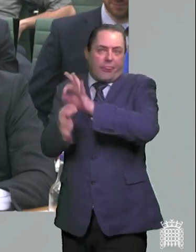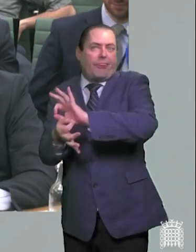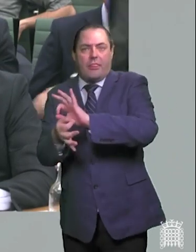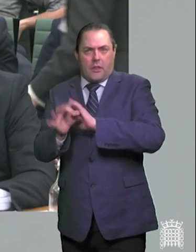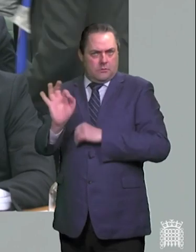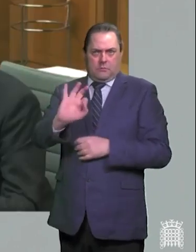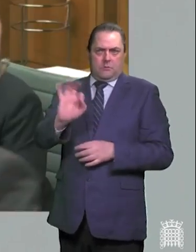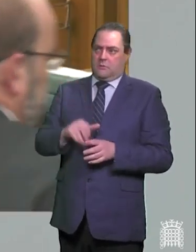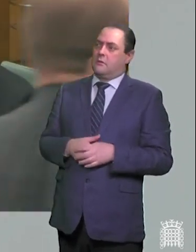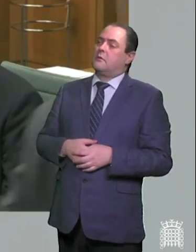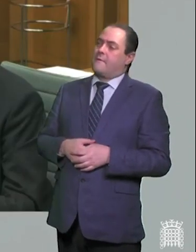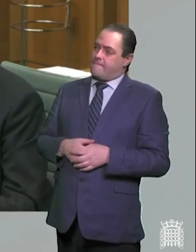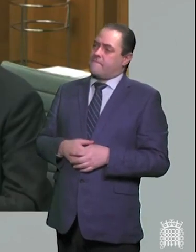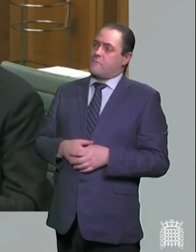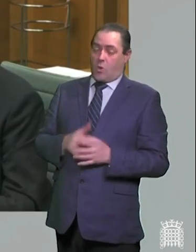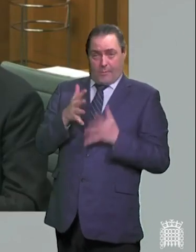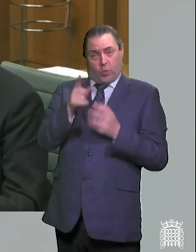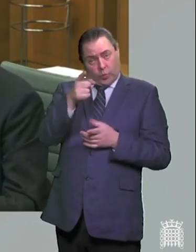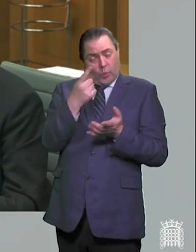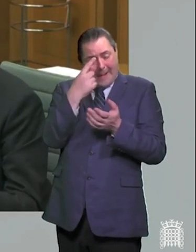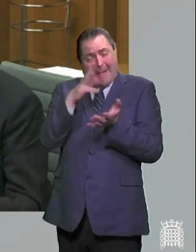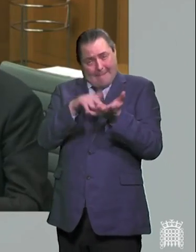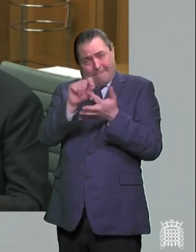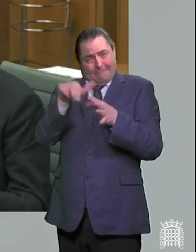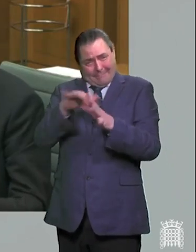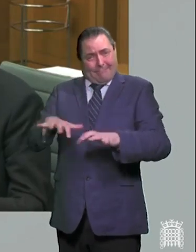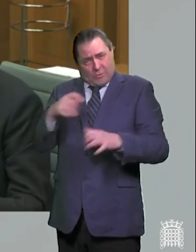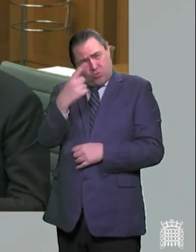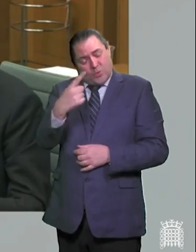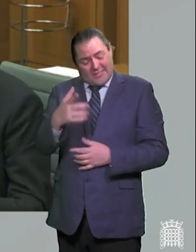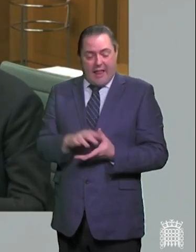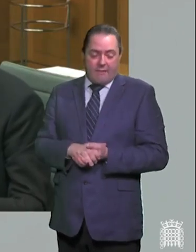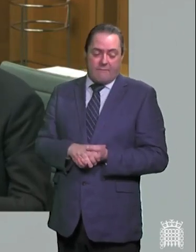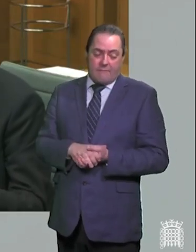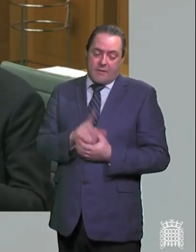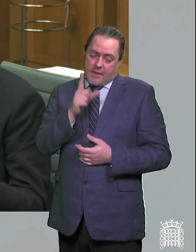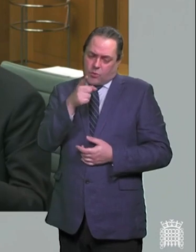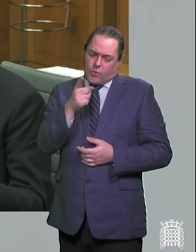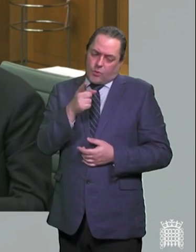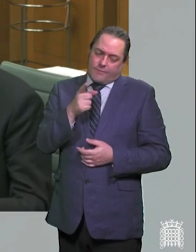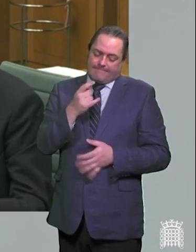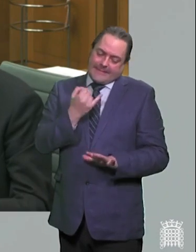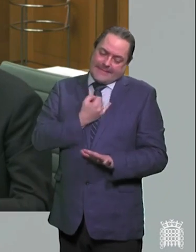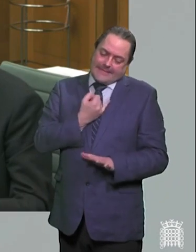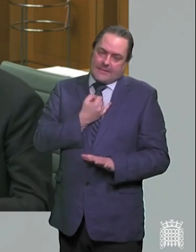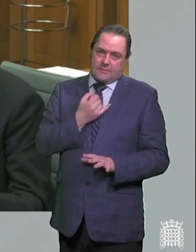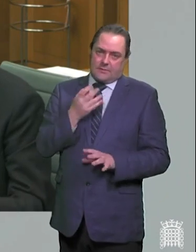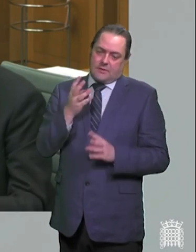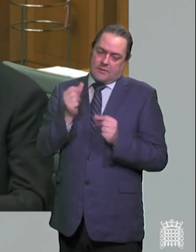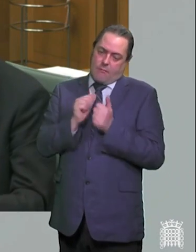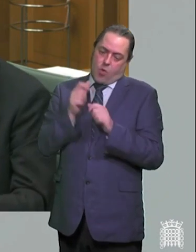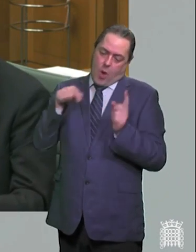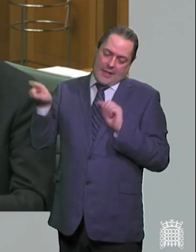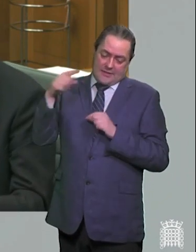you have assembled. So as a parliamentarian, do you regret that colleagues of ours, who are